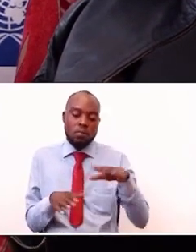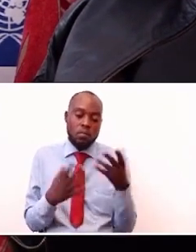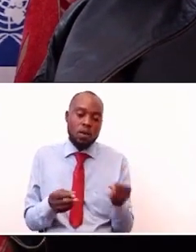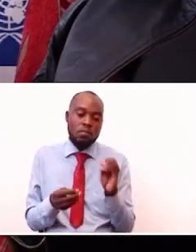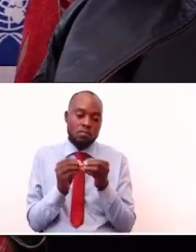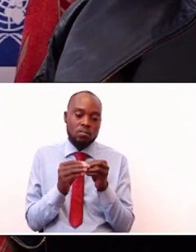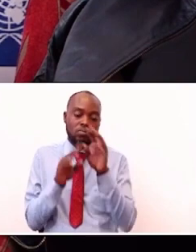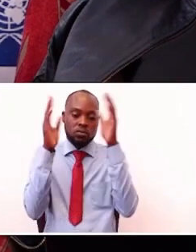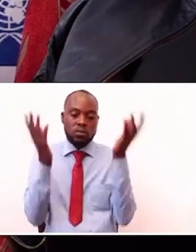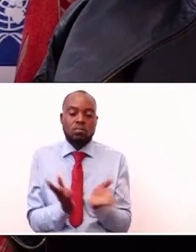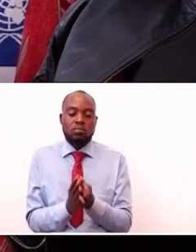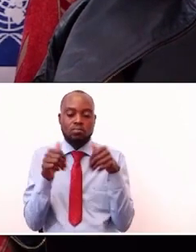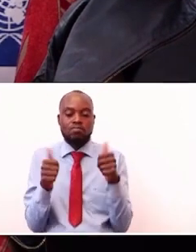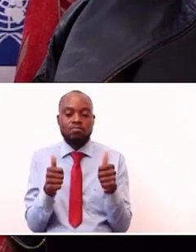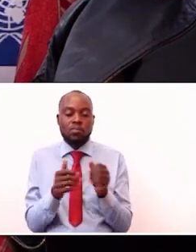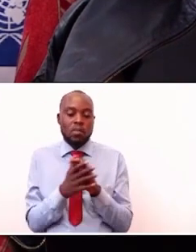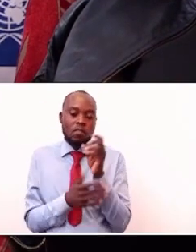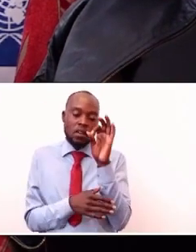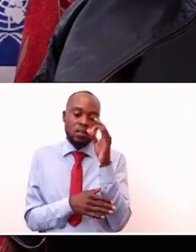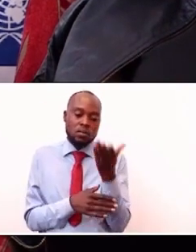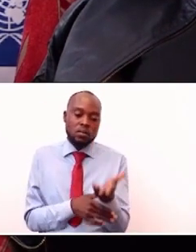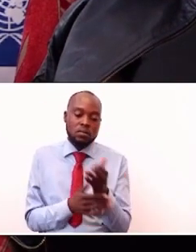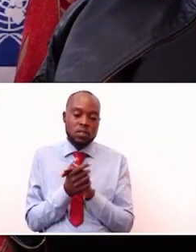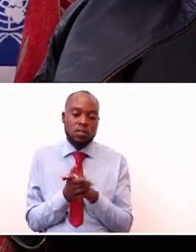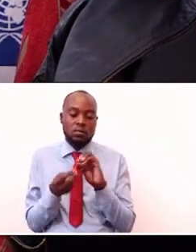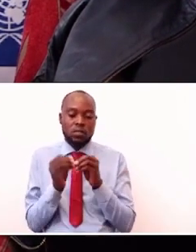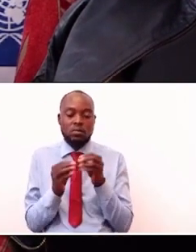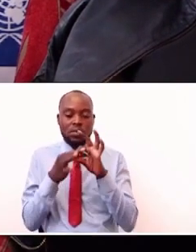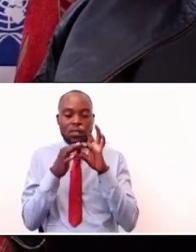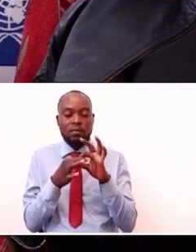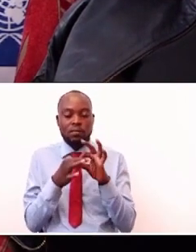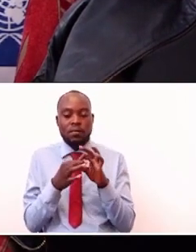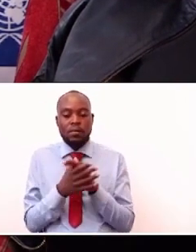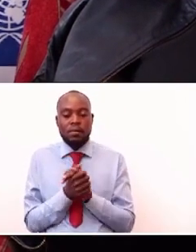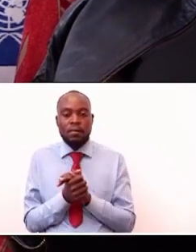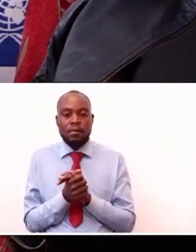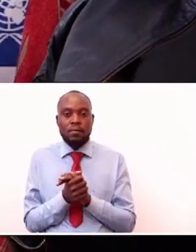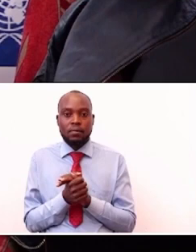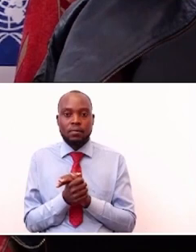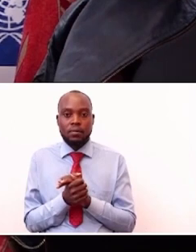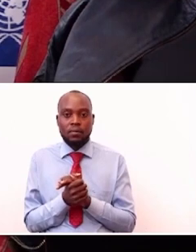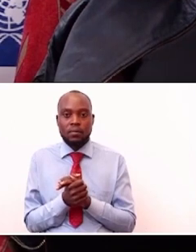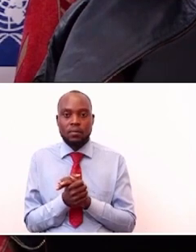the global regulation of the financial sector is happening because of its connected on domestic markets.